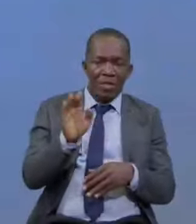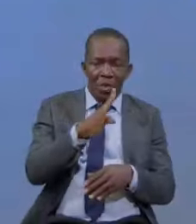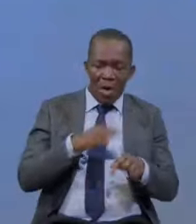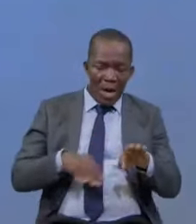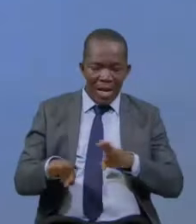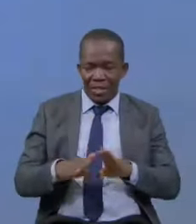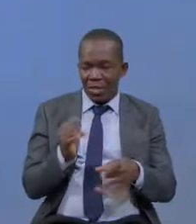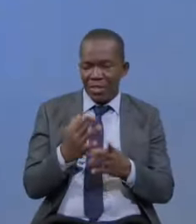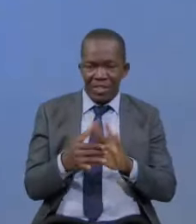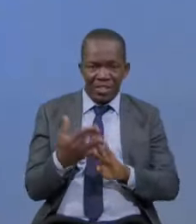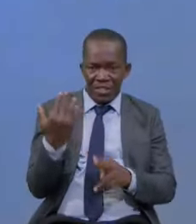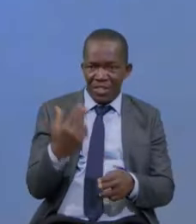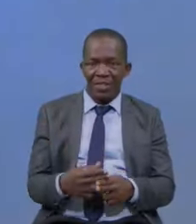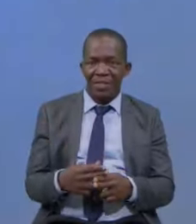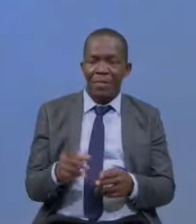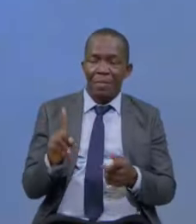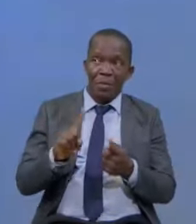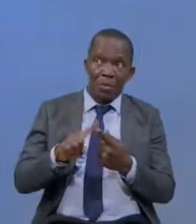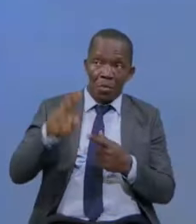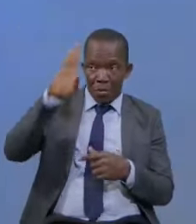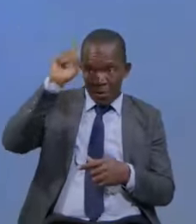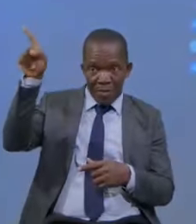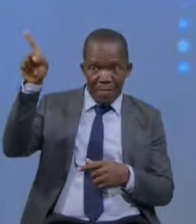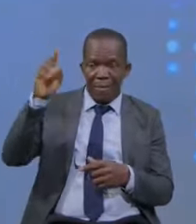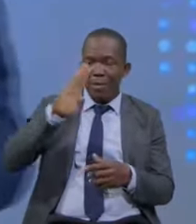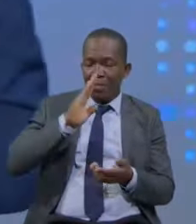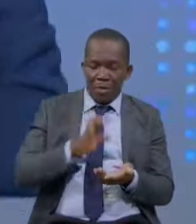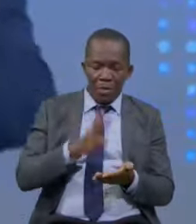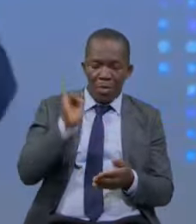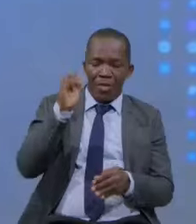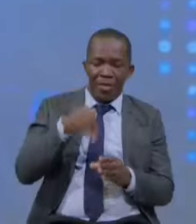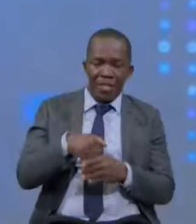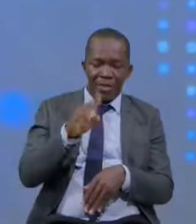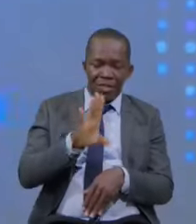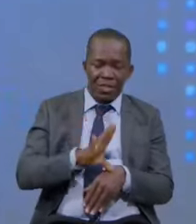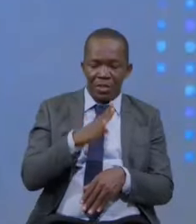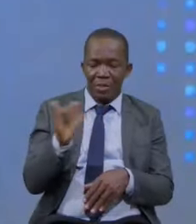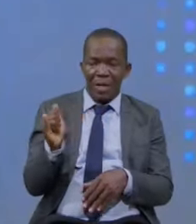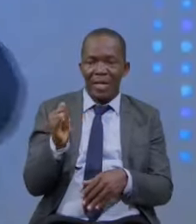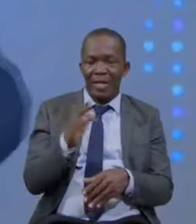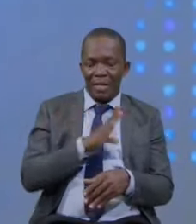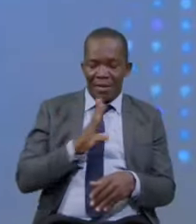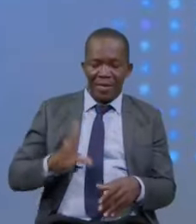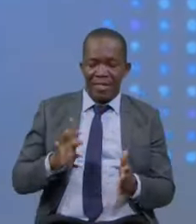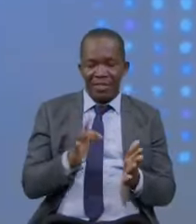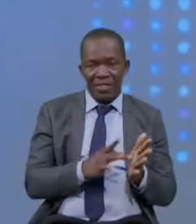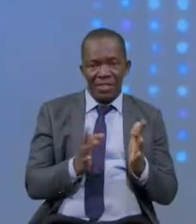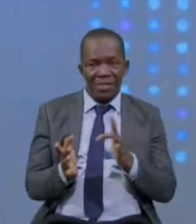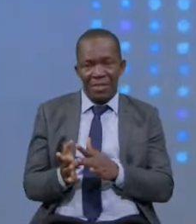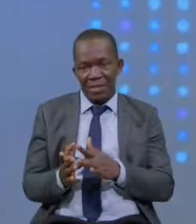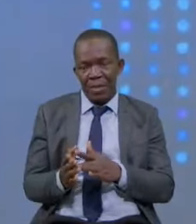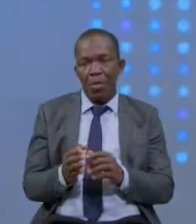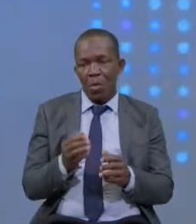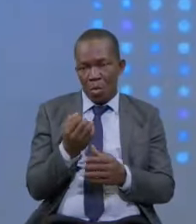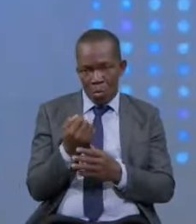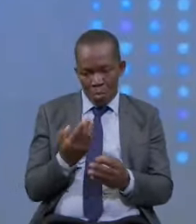the church by Christ Jesus. Hold on. Which church do you